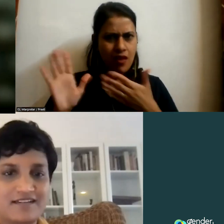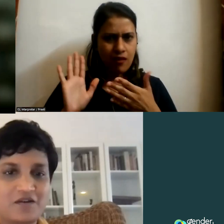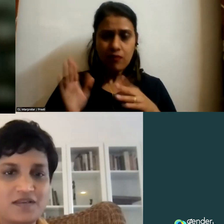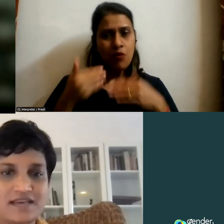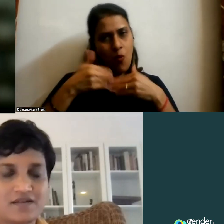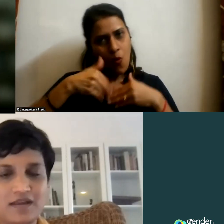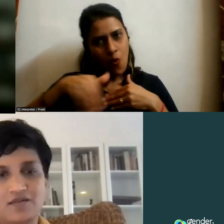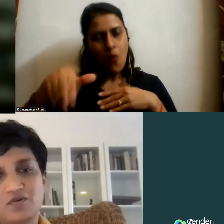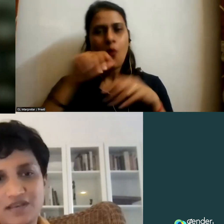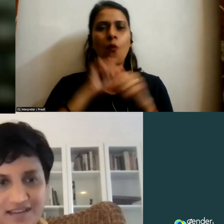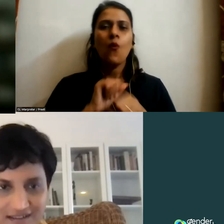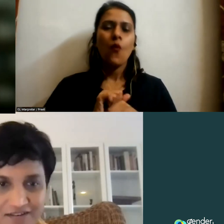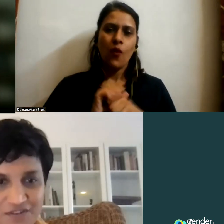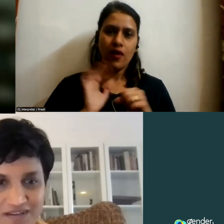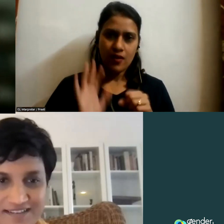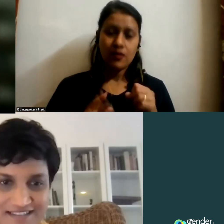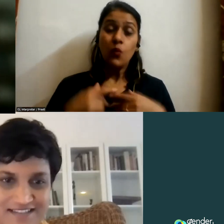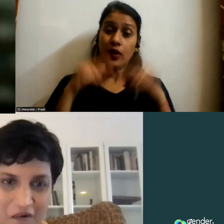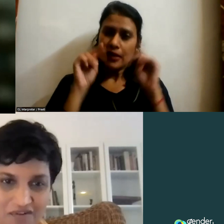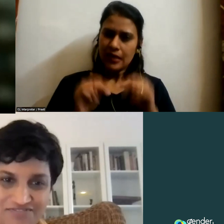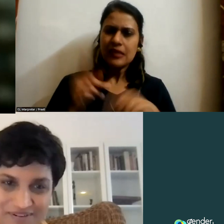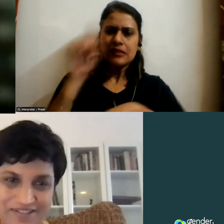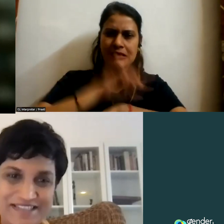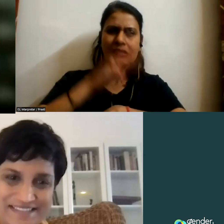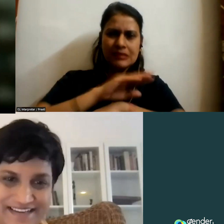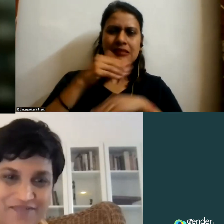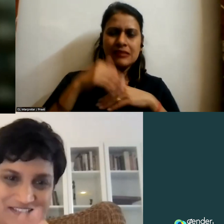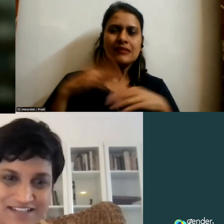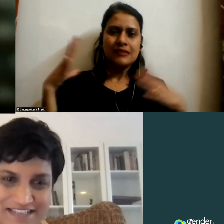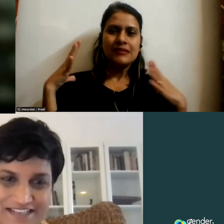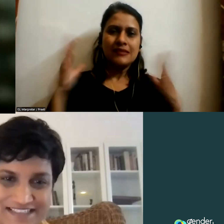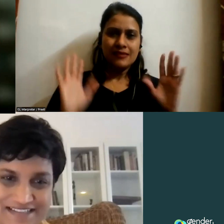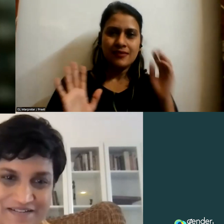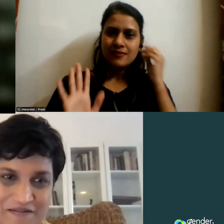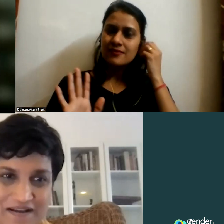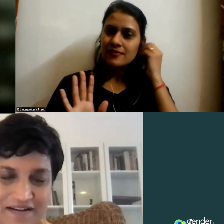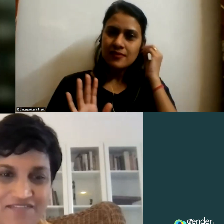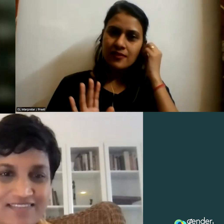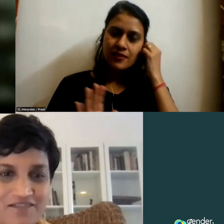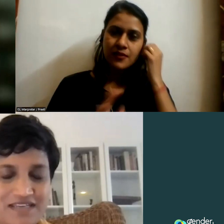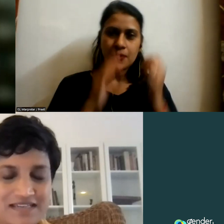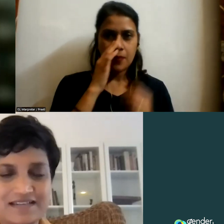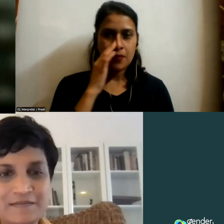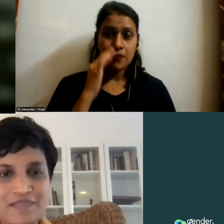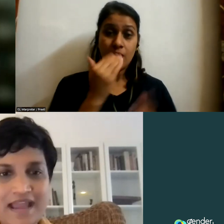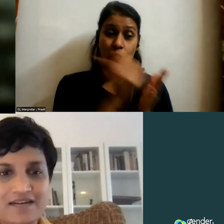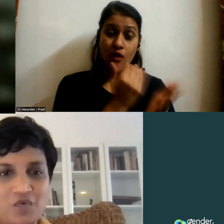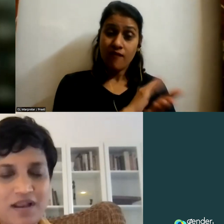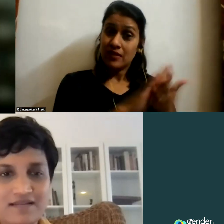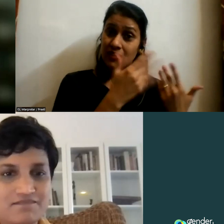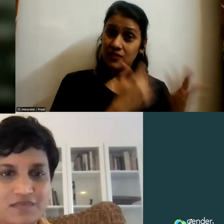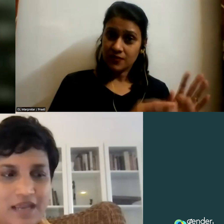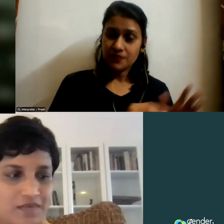But, we said, okay, we need a few days off because it was such an intense event that we did.